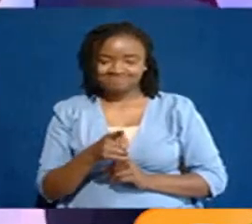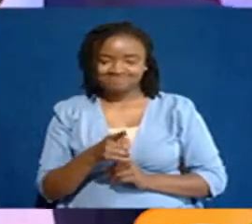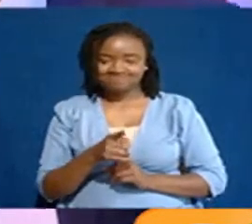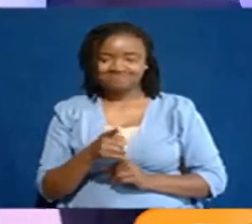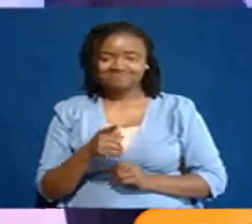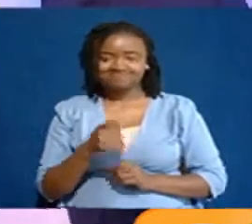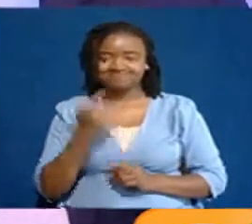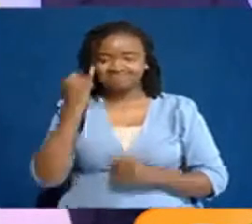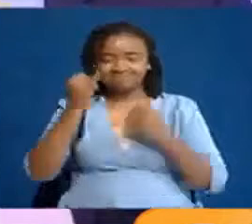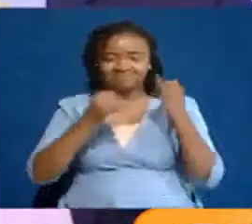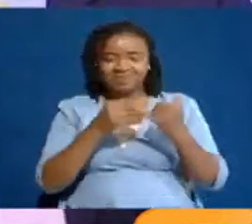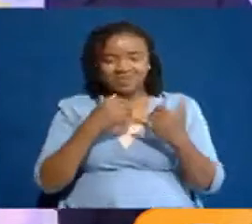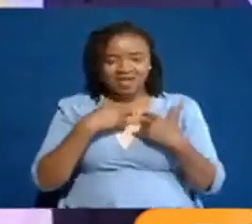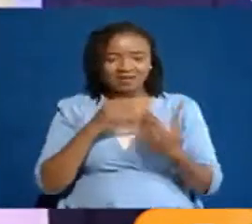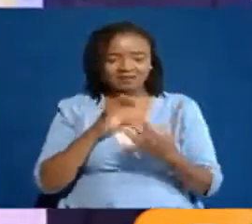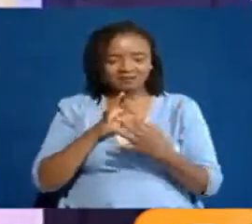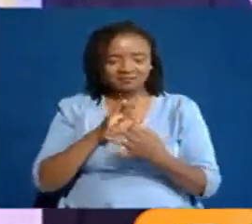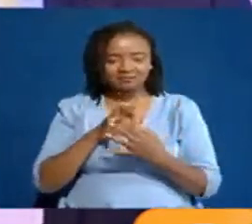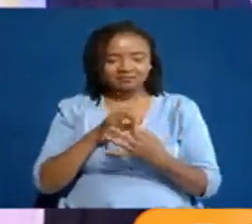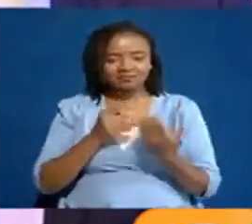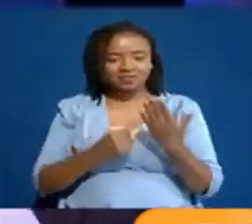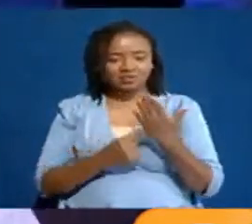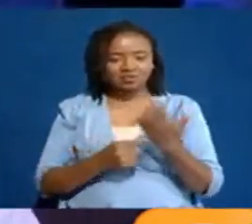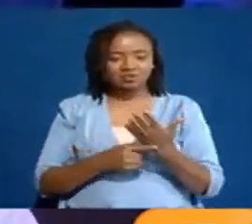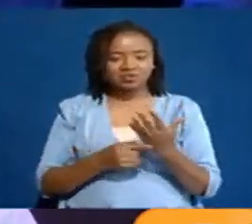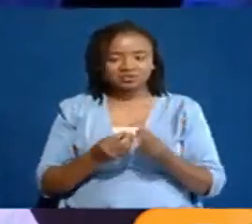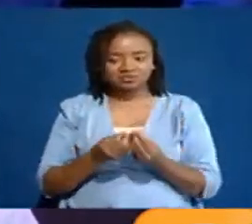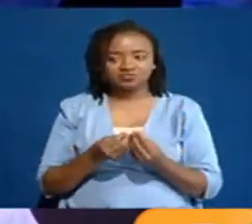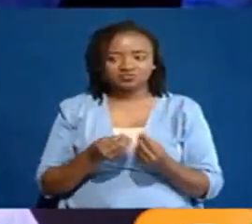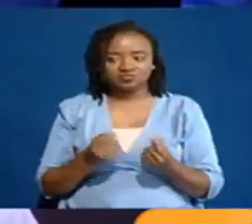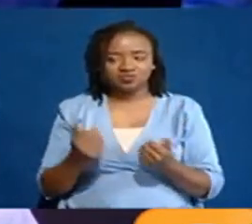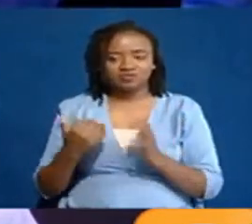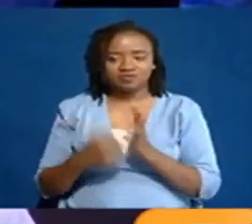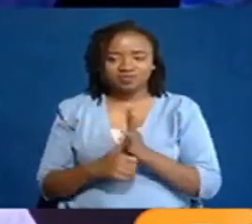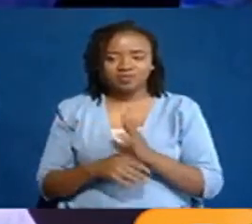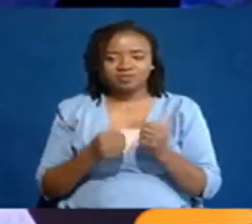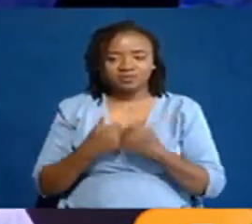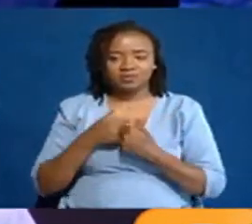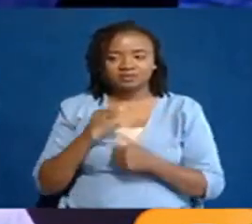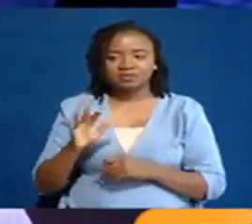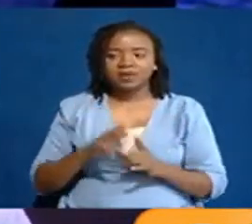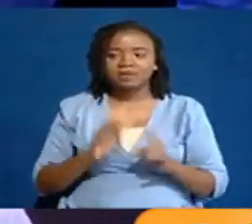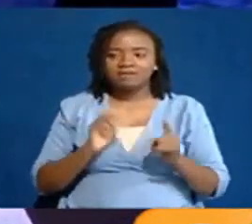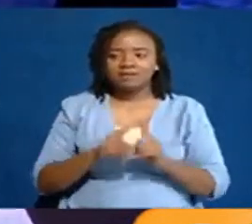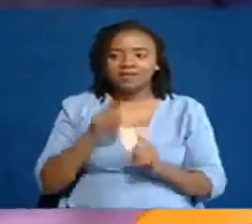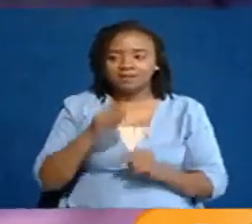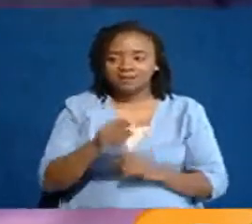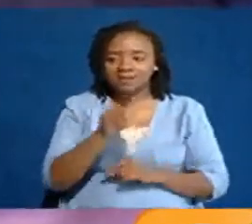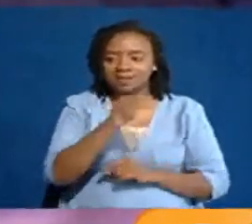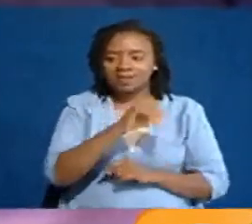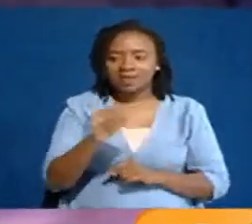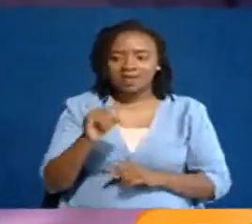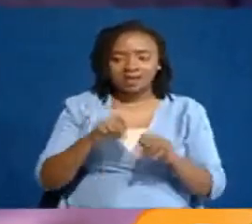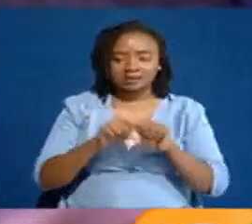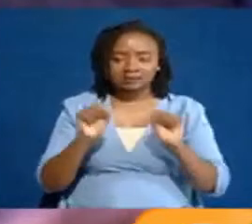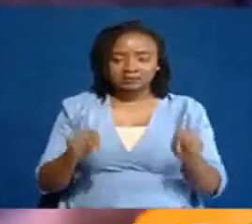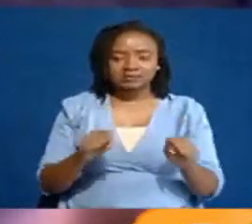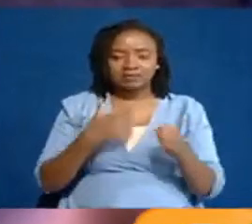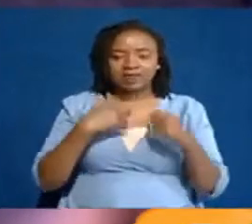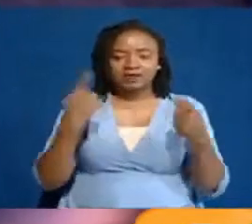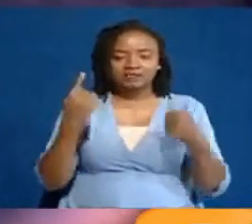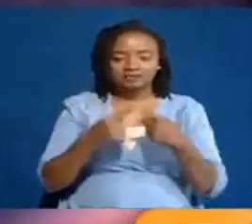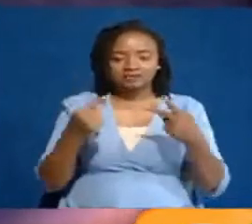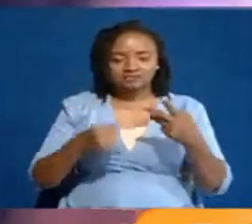with personalized and interconnected technology solutions. The new AI-powered ecosystem consists of several products, including